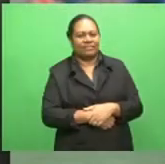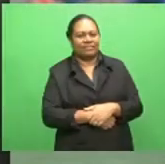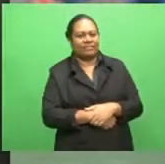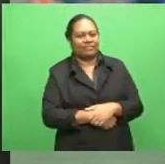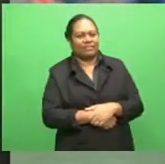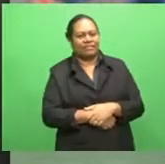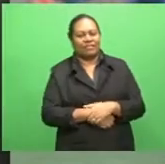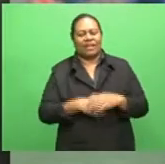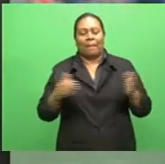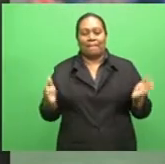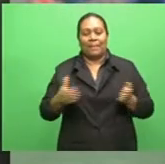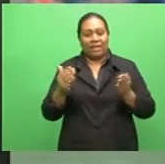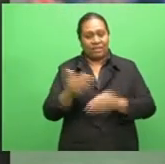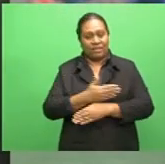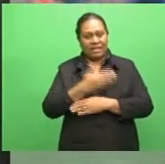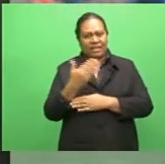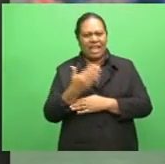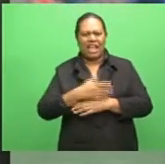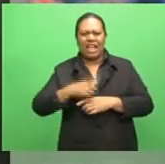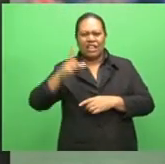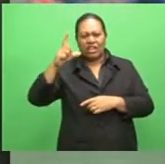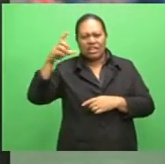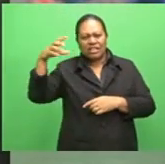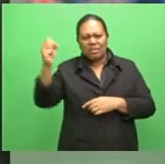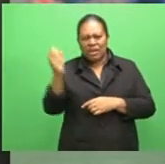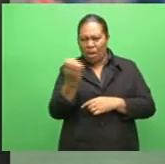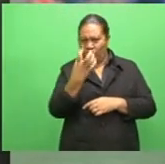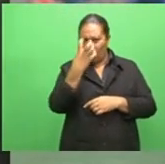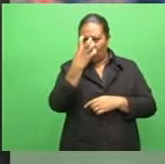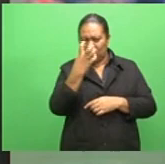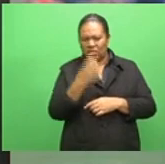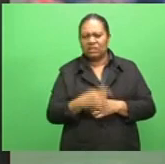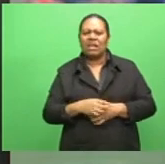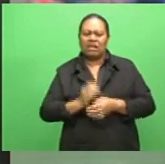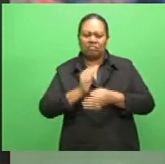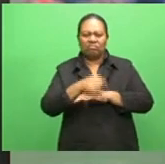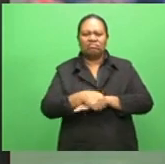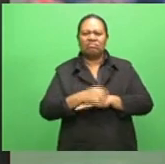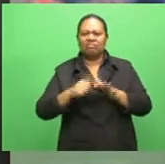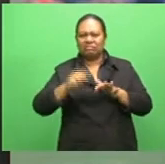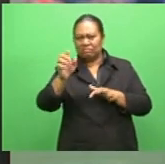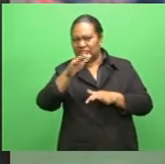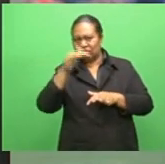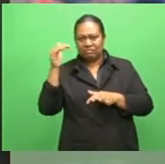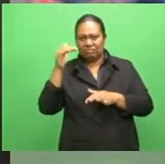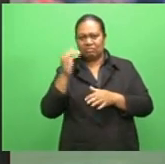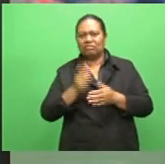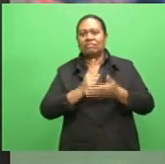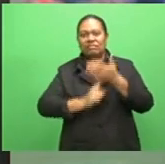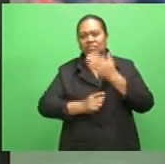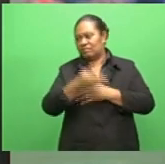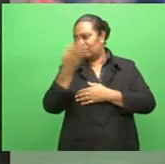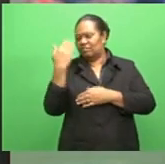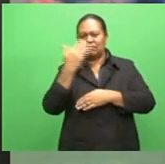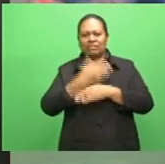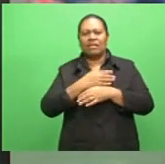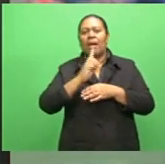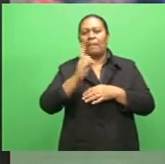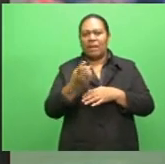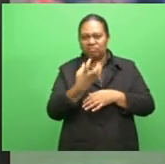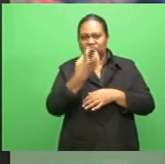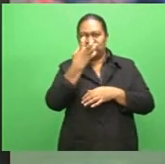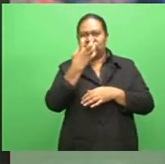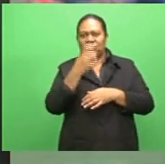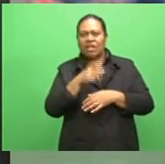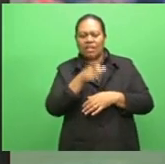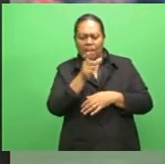In today's play of the day, the Canterbury Bulldogs may have lost to the Eels at Bankwest Stadium last night, but it was Bulldogs centre Jake